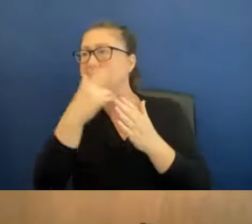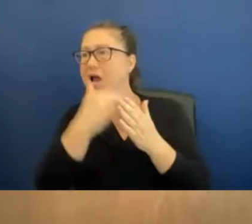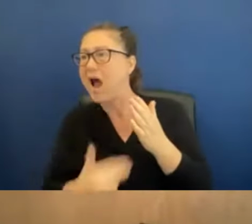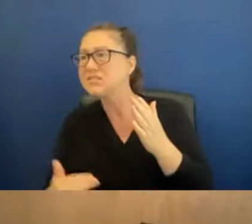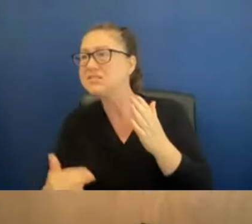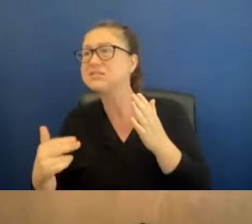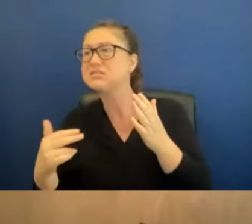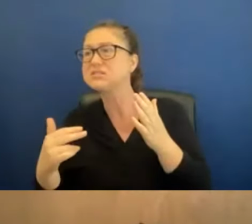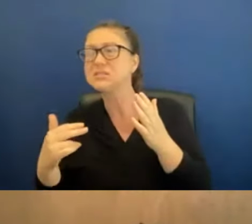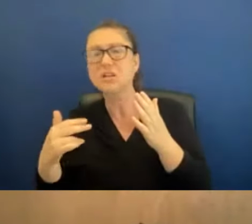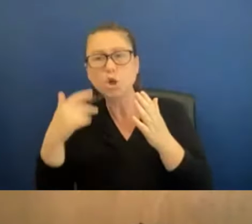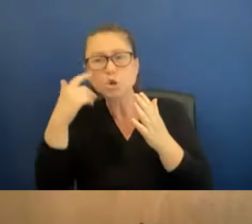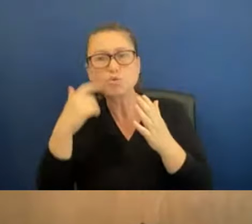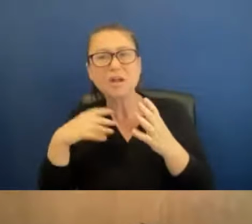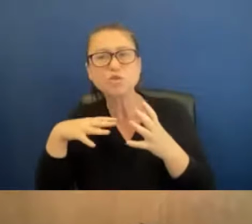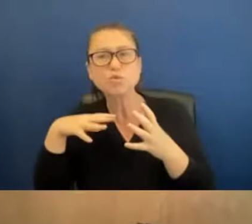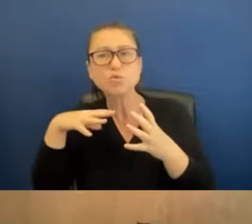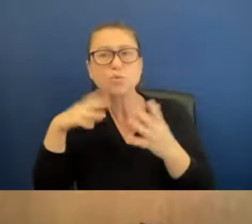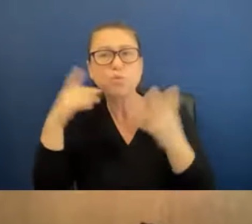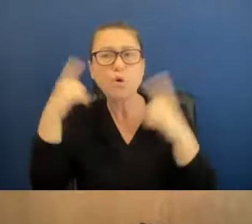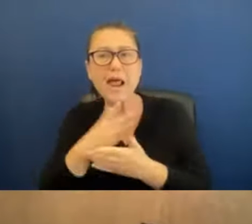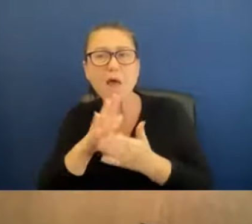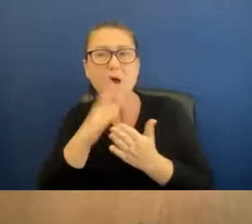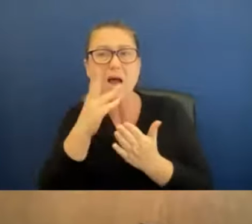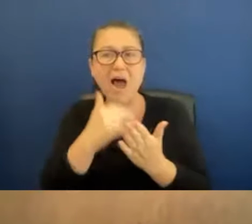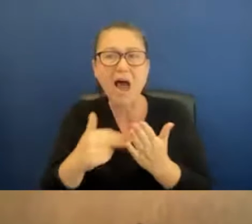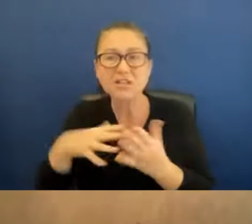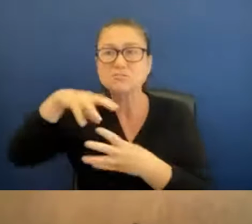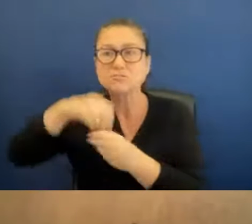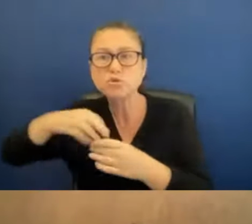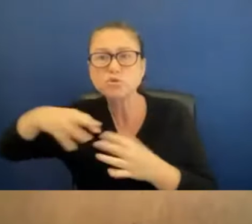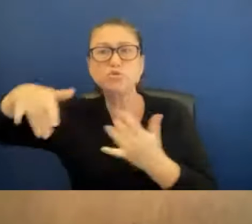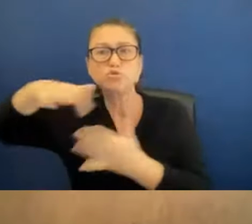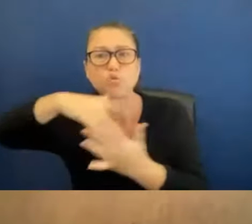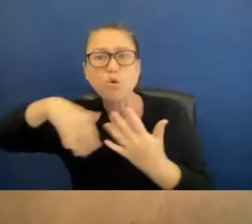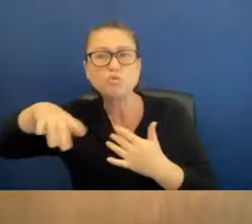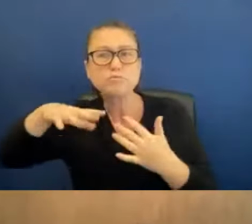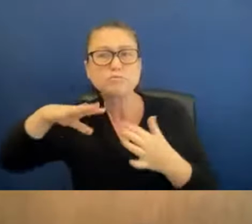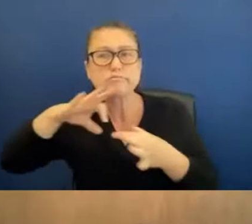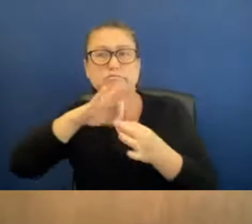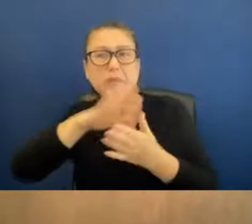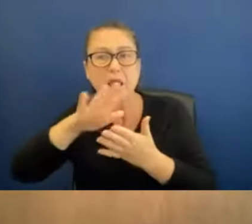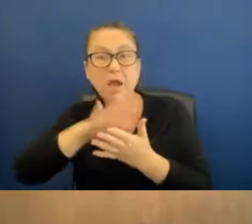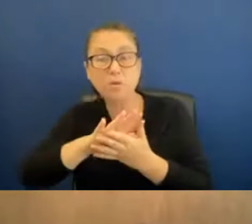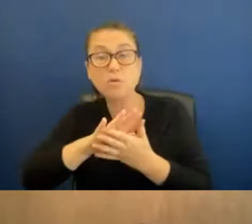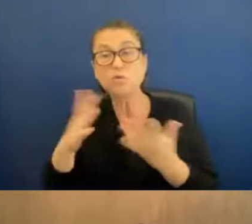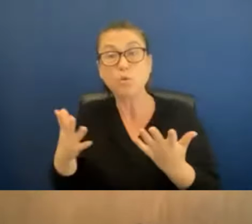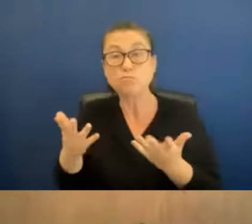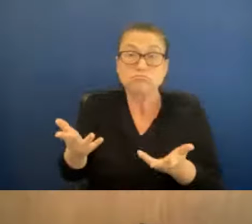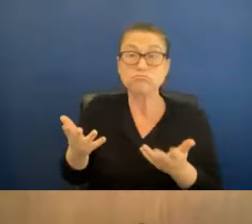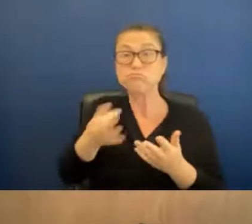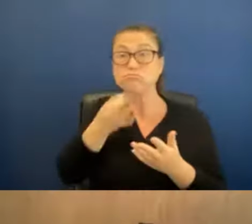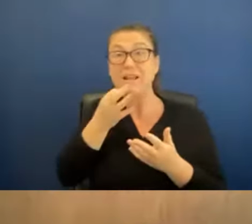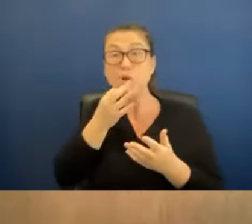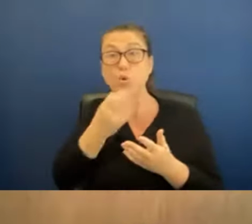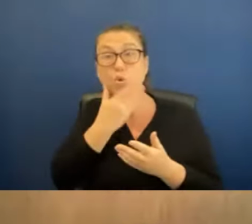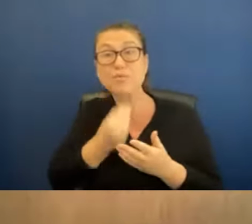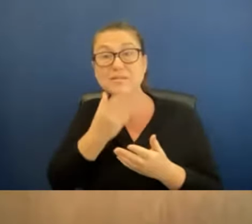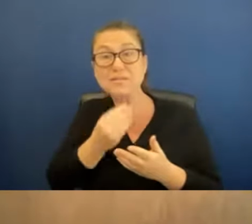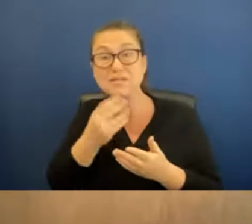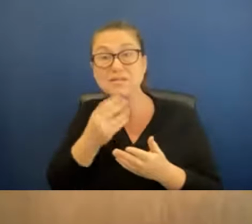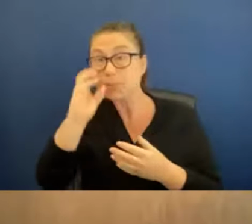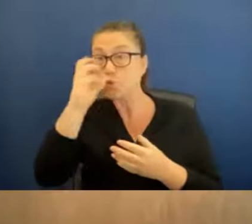you're looking at ways to incorporate arts in the social activities that were happening in town. Um, so we, we did a little Christmas circus workshop and then we met some